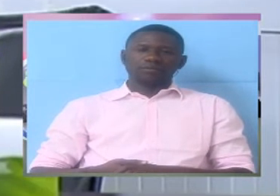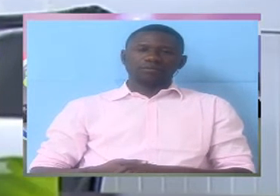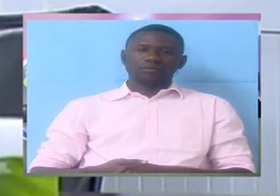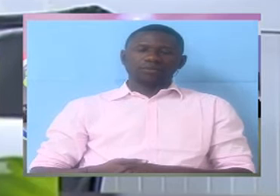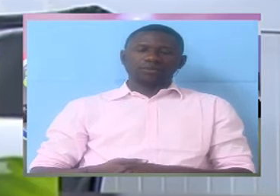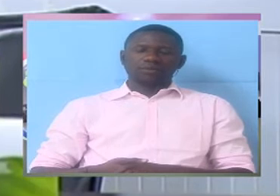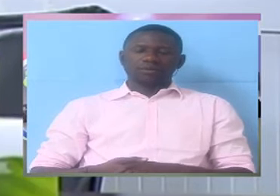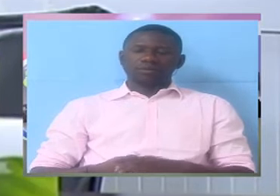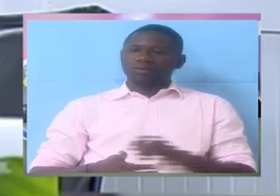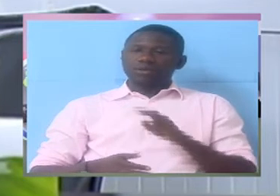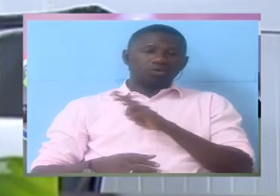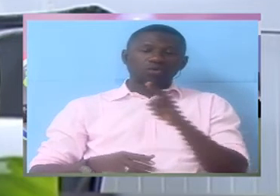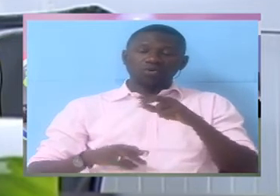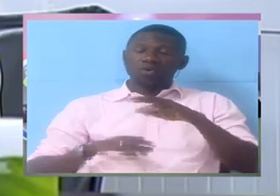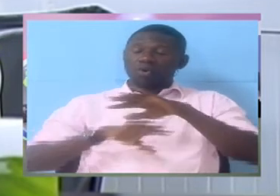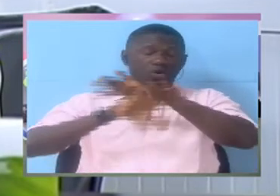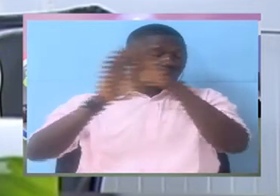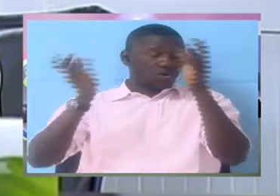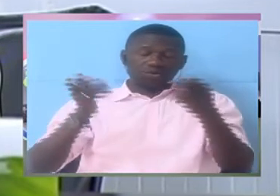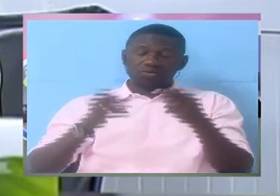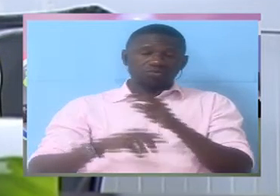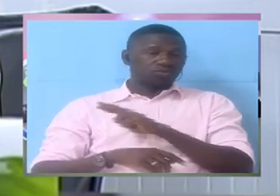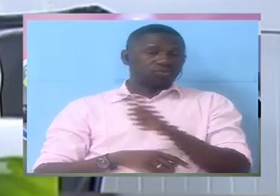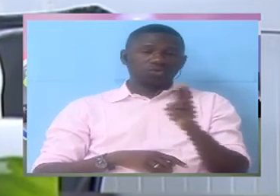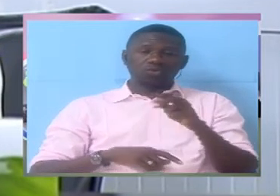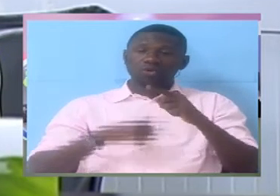in not in all cases, Council. Council, I manke ko